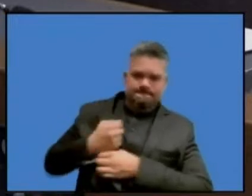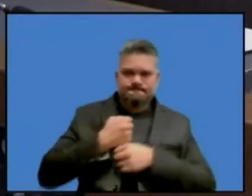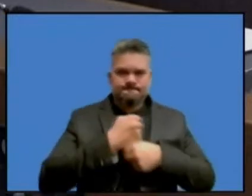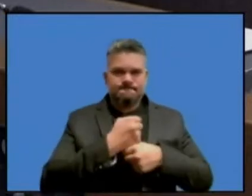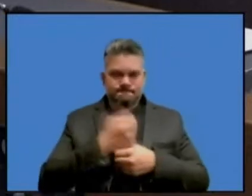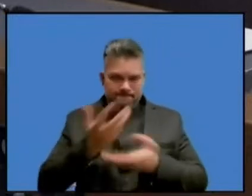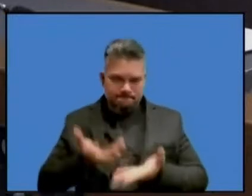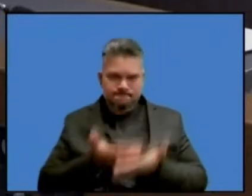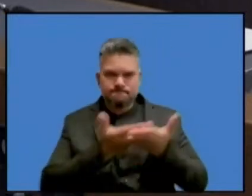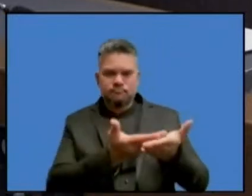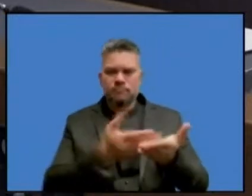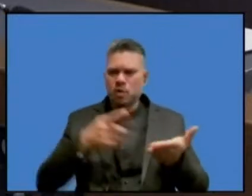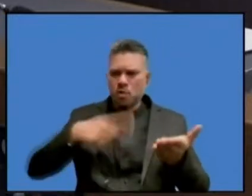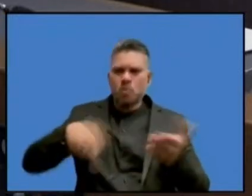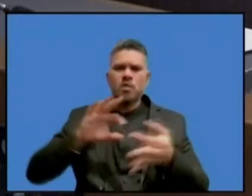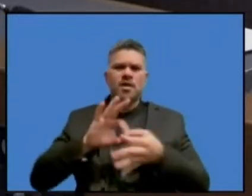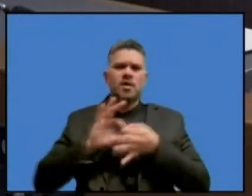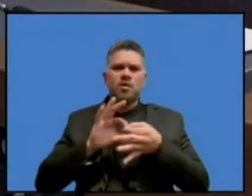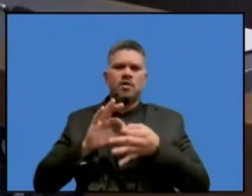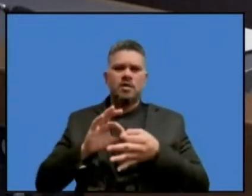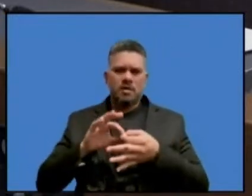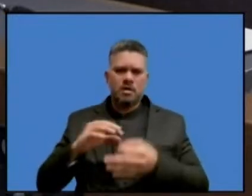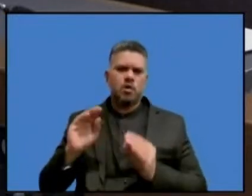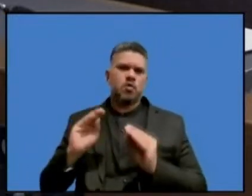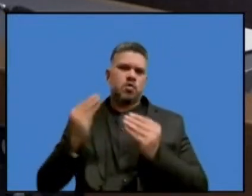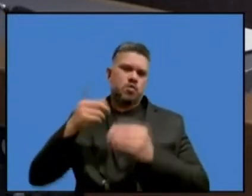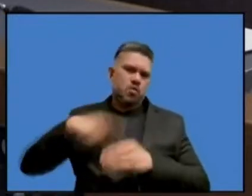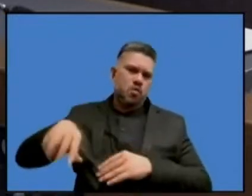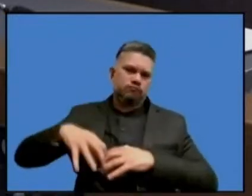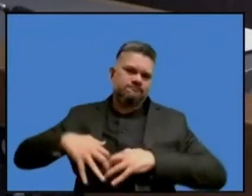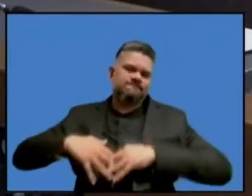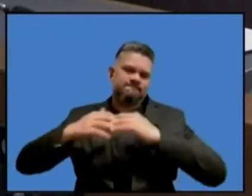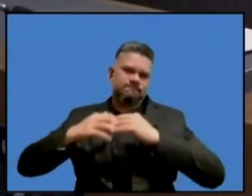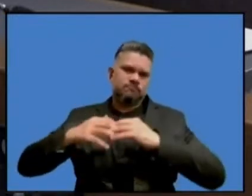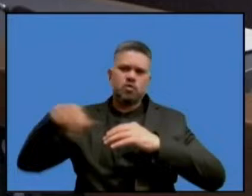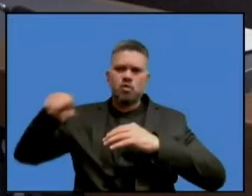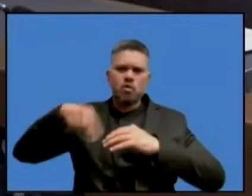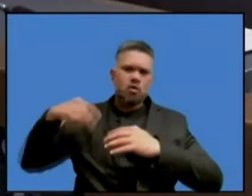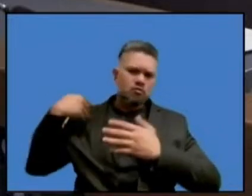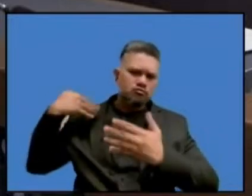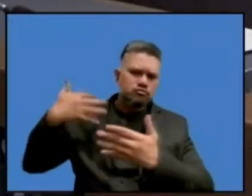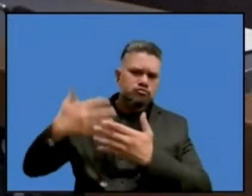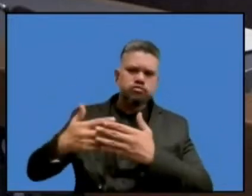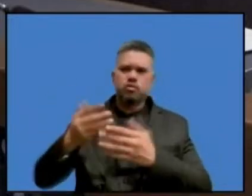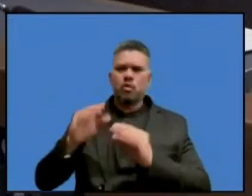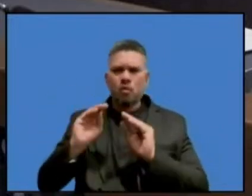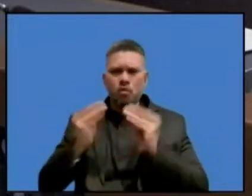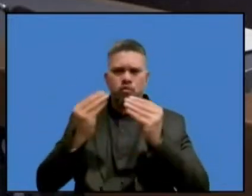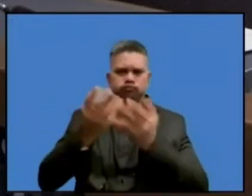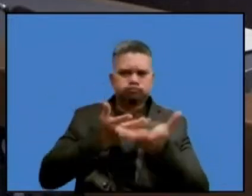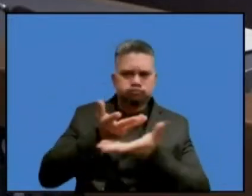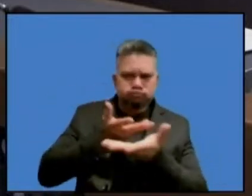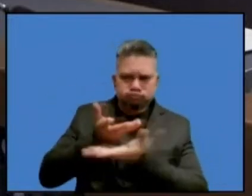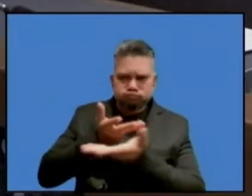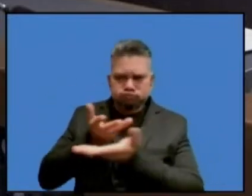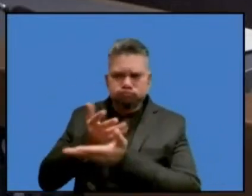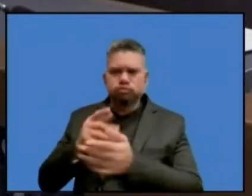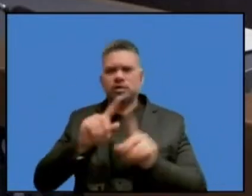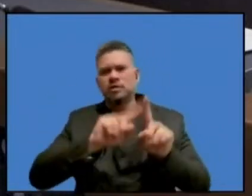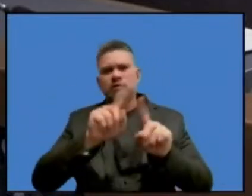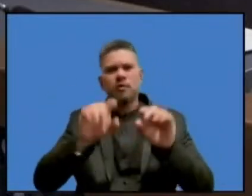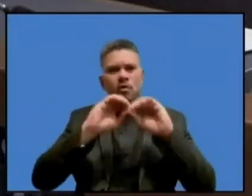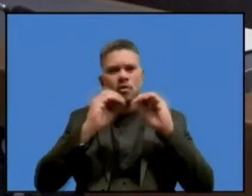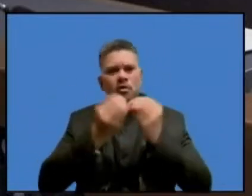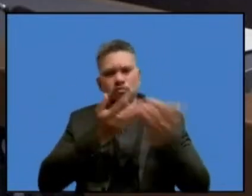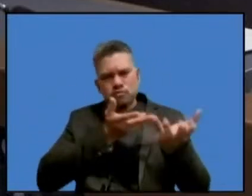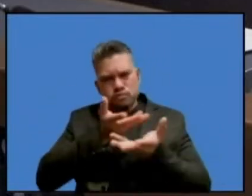youth, has conducted a series of consultations with young people and the organizations that work with them to gather the diverse voices that I'm